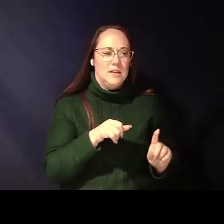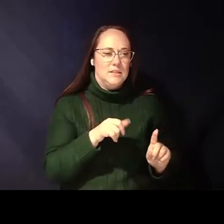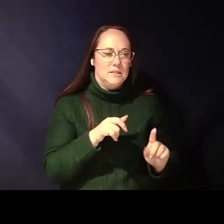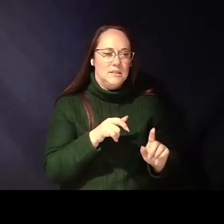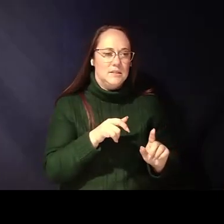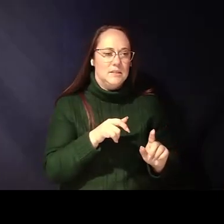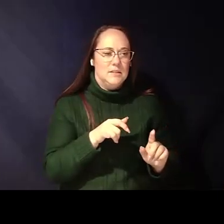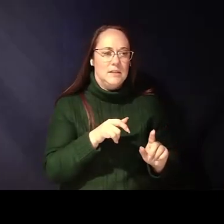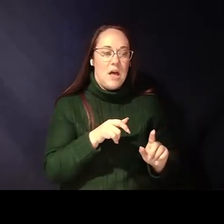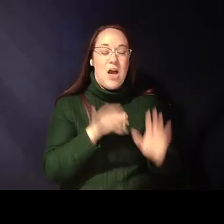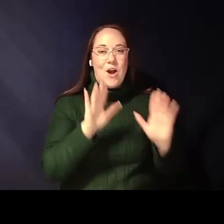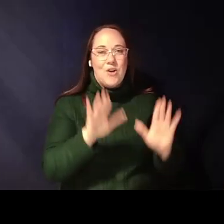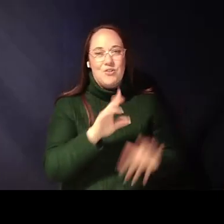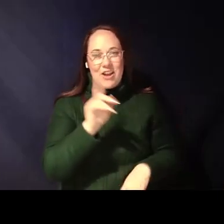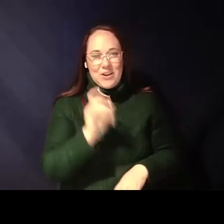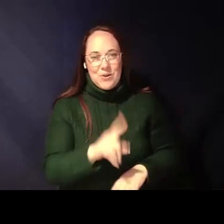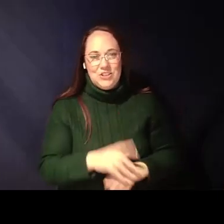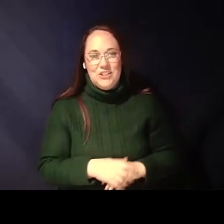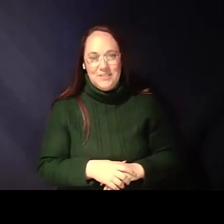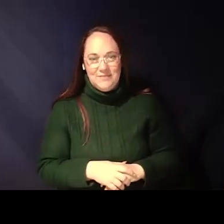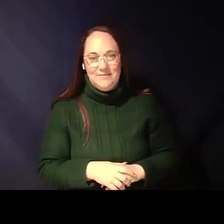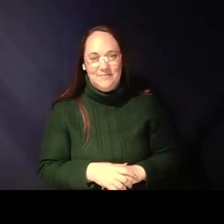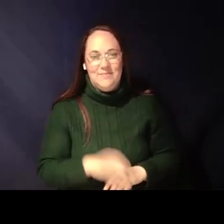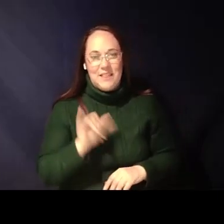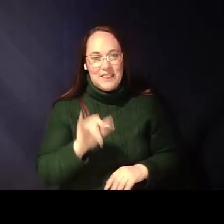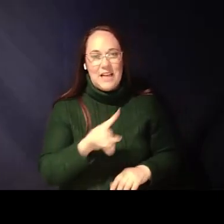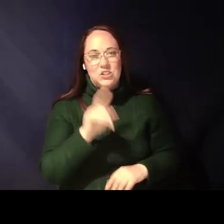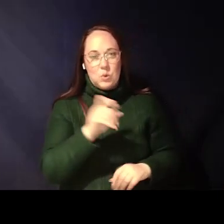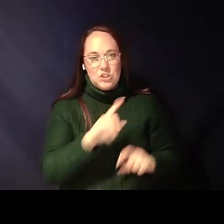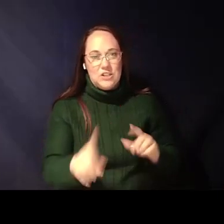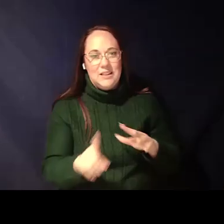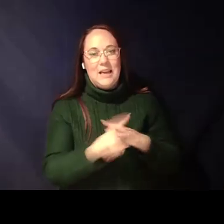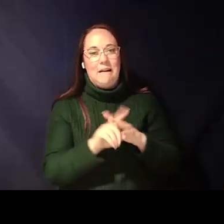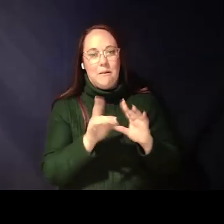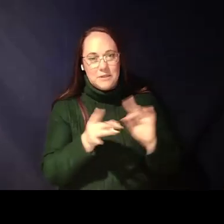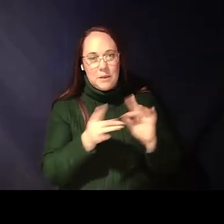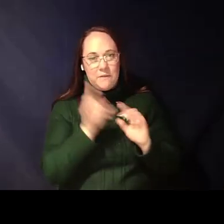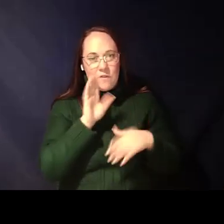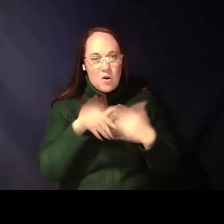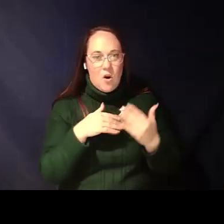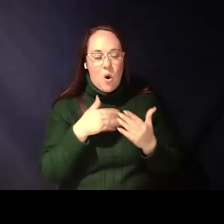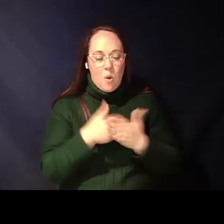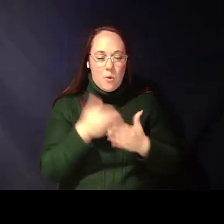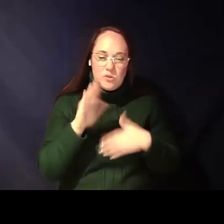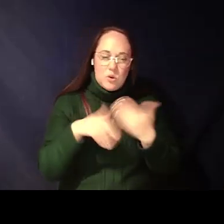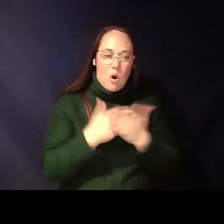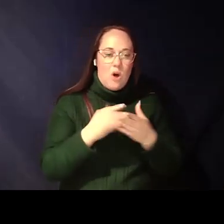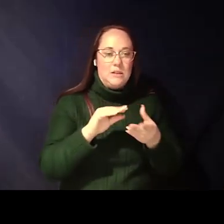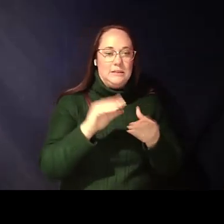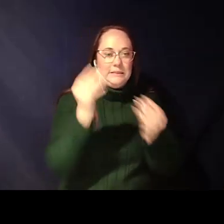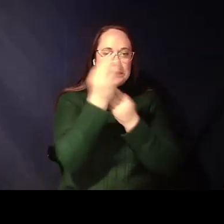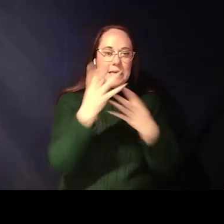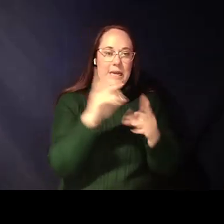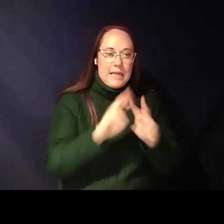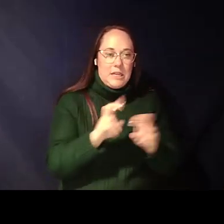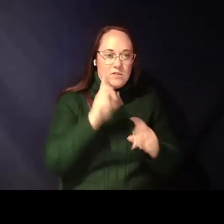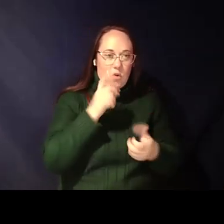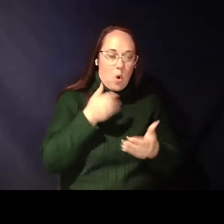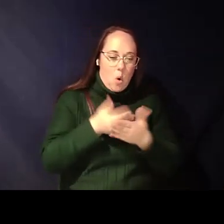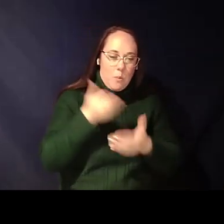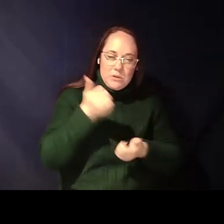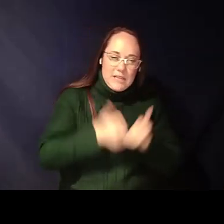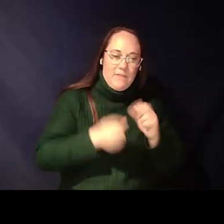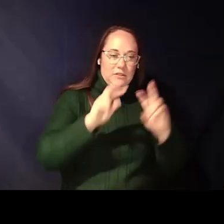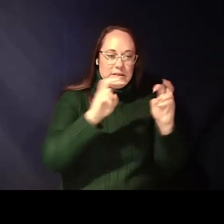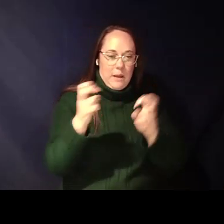it is a great question. It is a question that comes up in virtually every data analysis we do for almost every topic we do it in. Like,